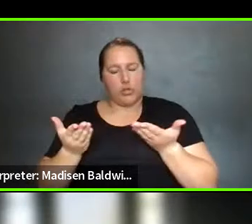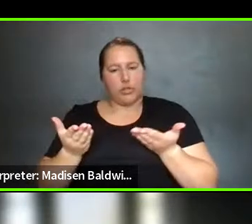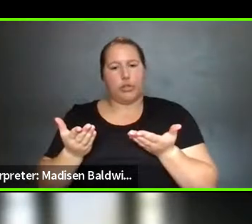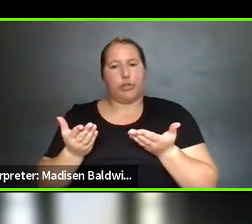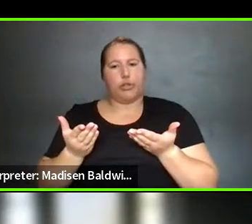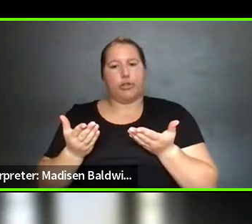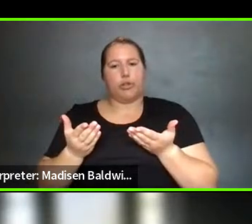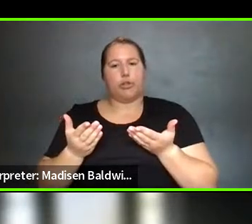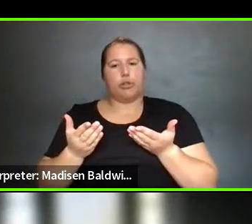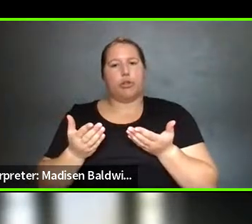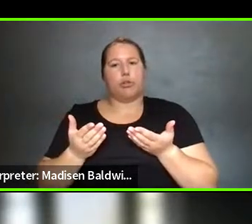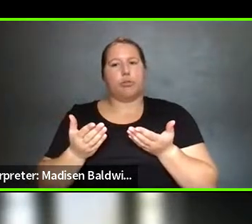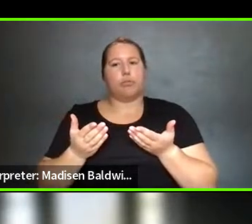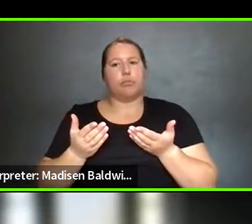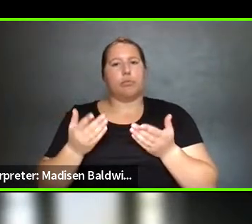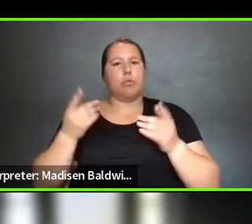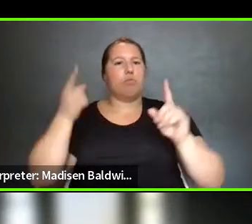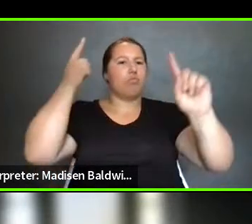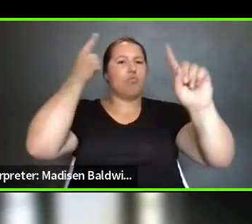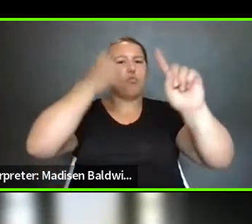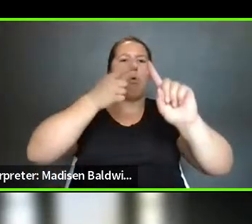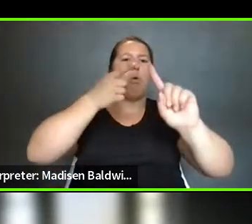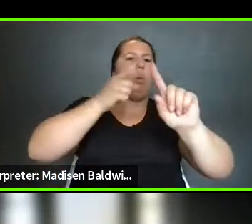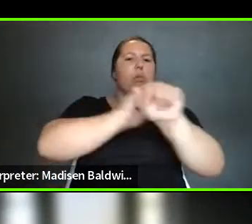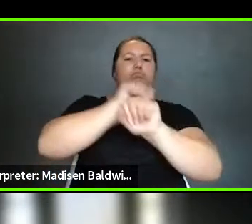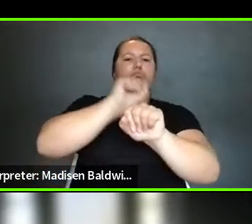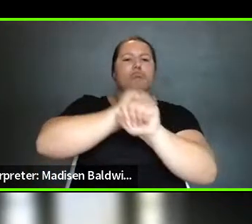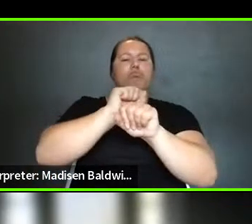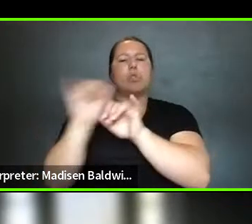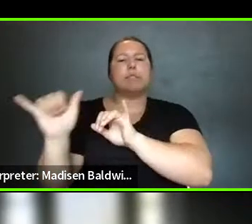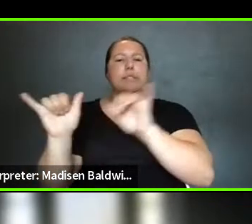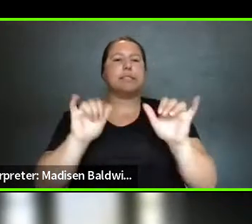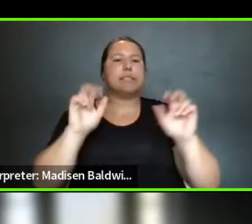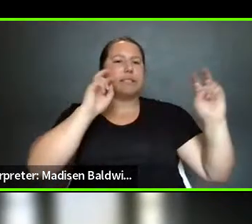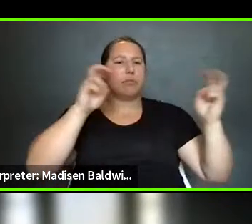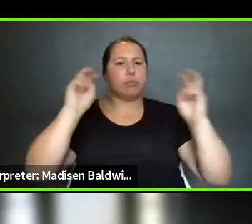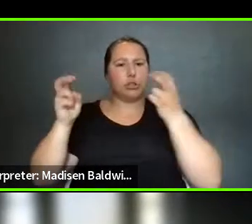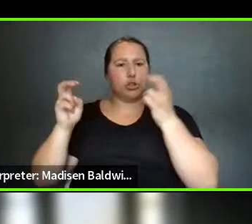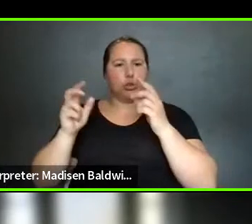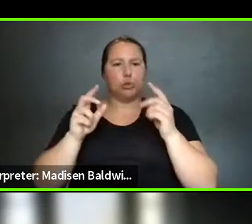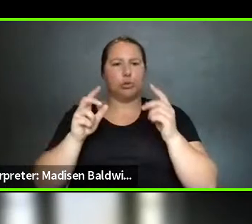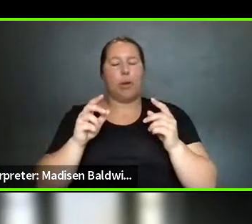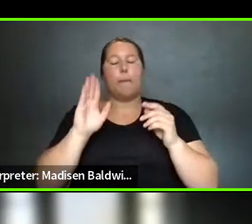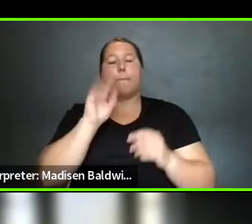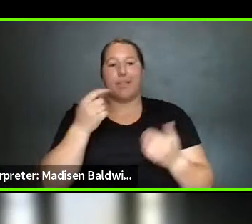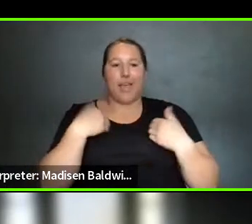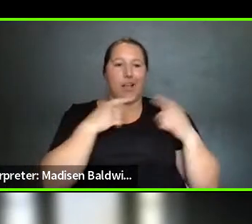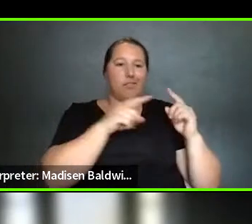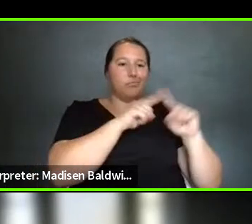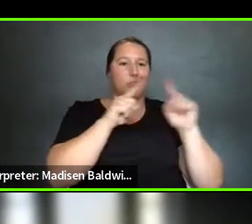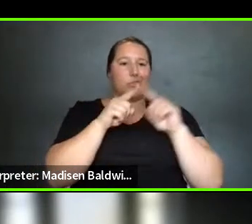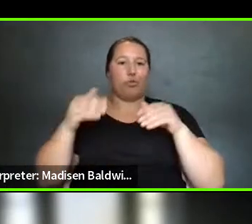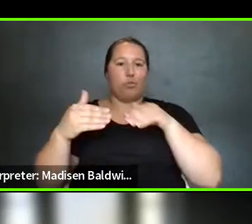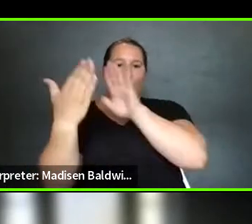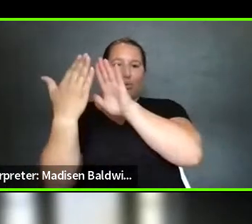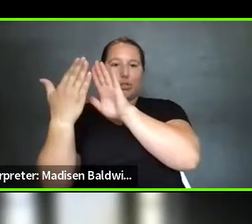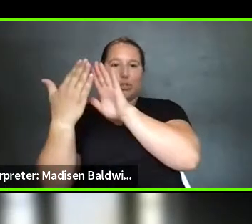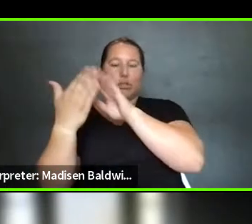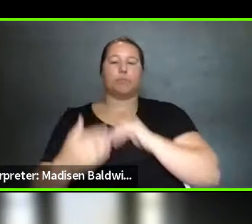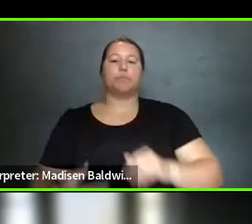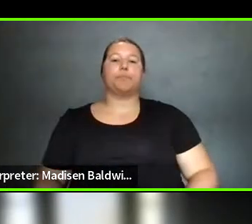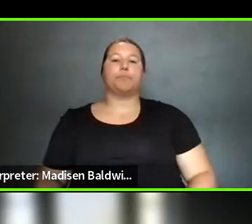all ultimately working on a lot of the same issues with different approaches. And to the extent that Nick can use some of